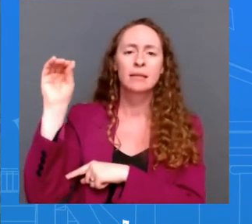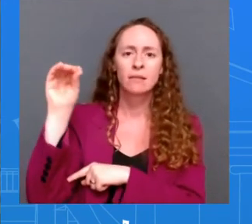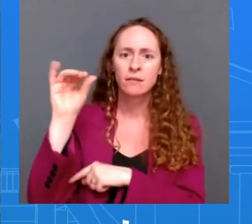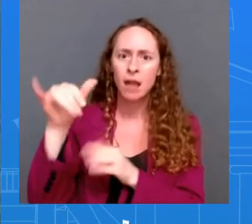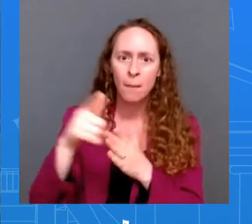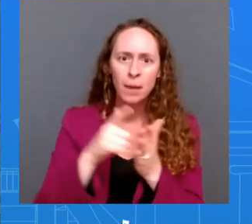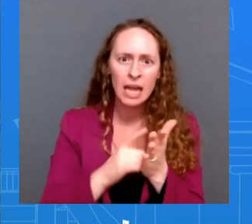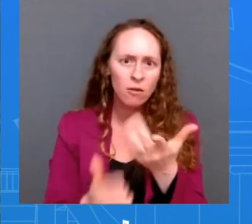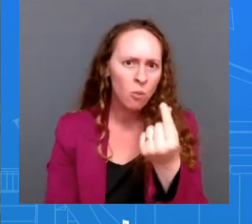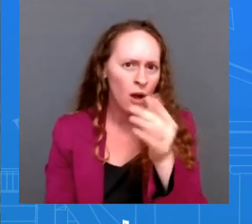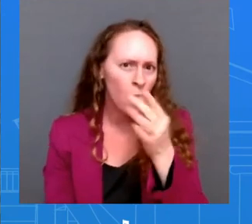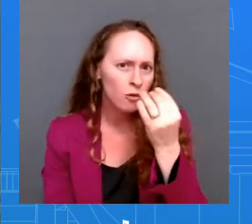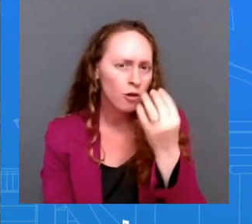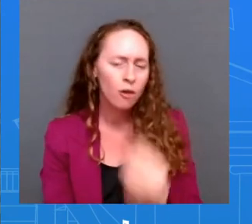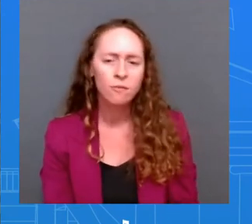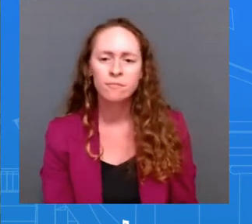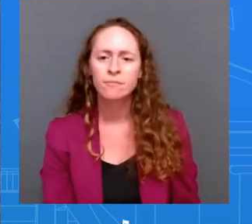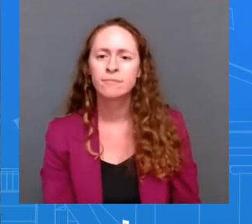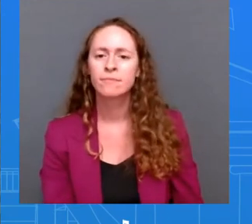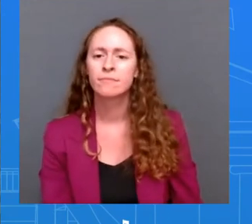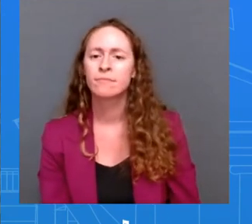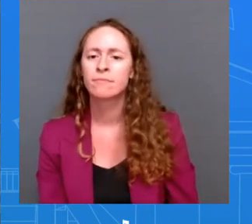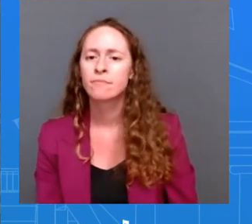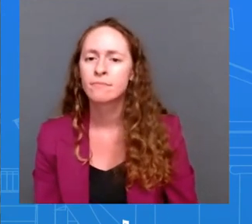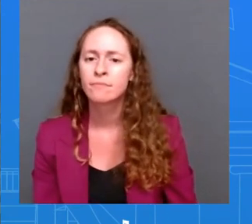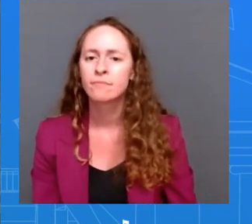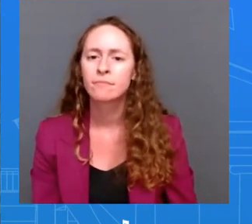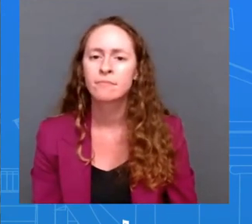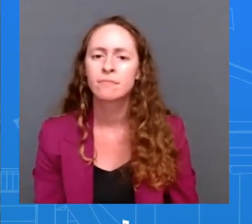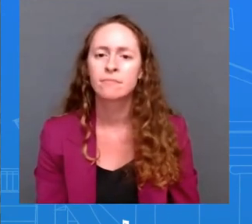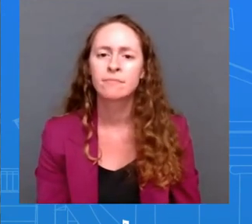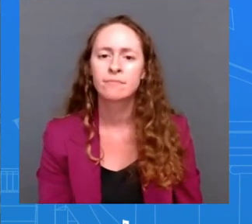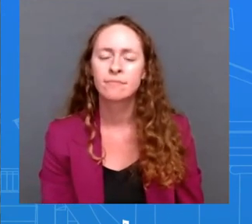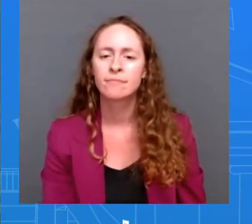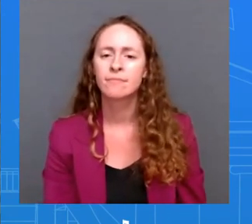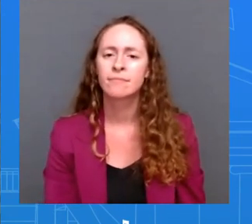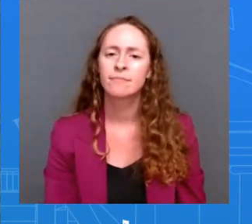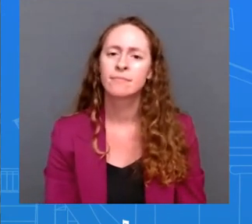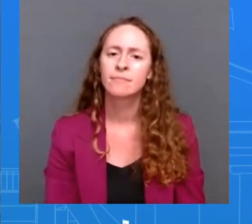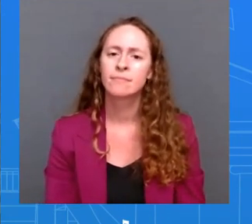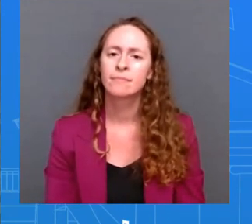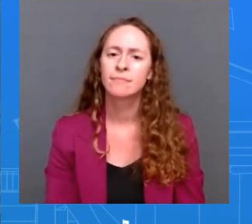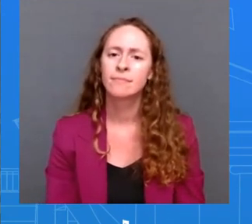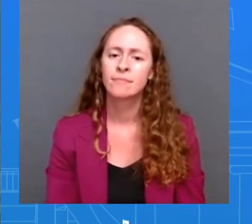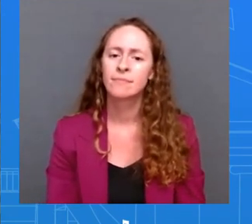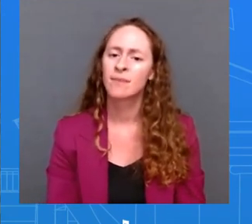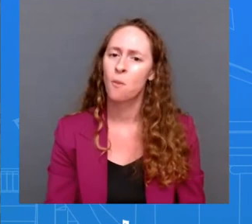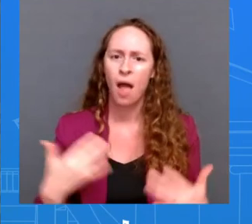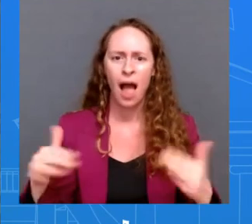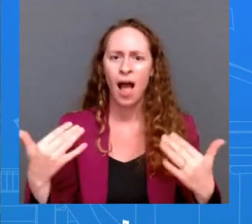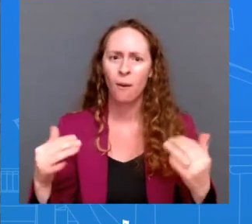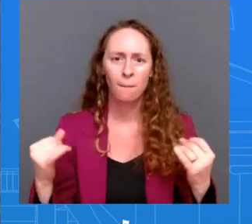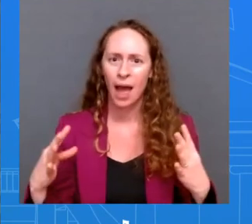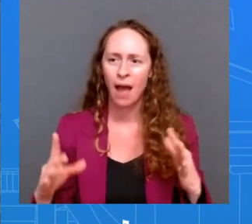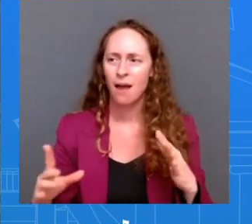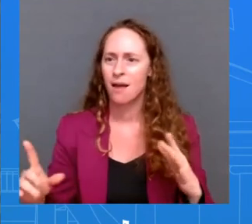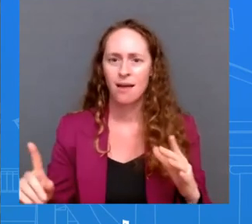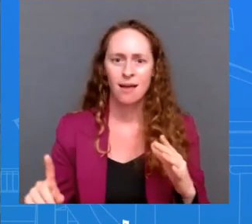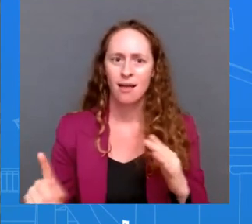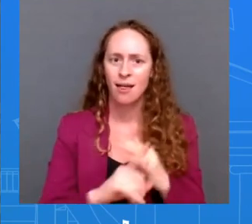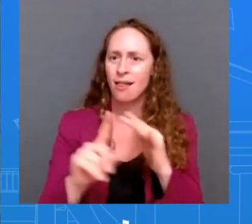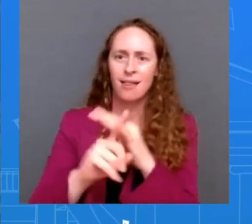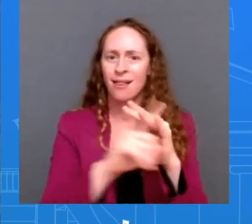all the pieces of legislation we have. There's a lot going on. We're trying to deal with what we have in front of us. I would have to.